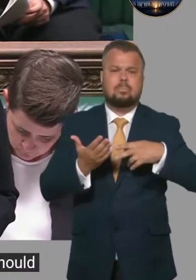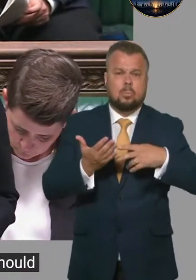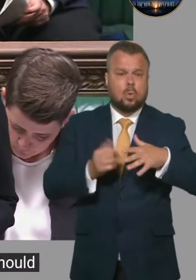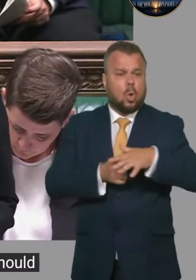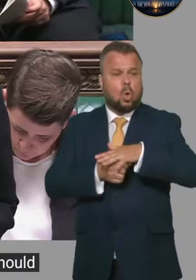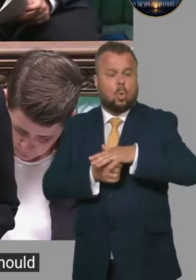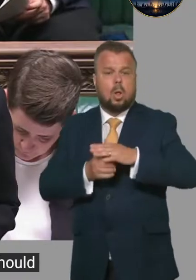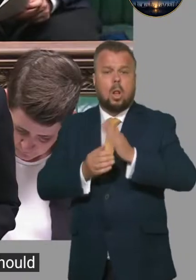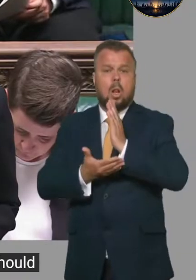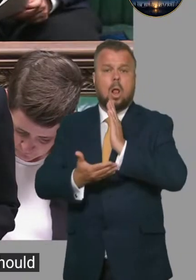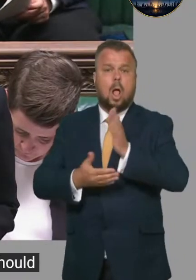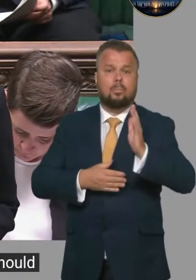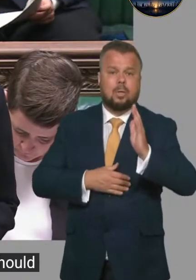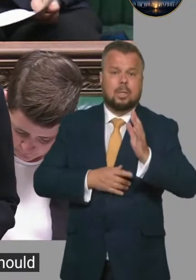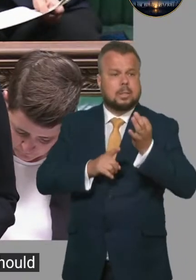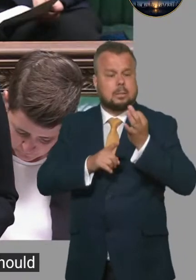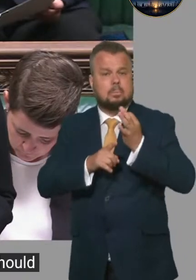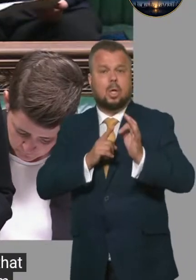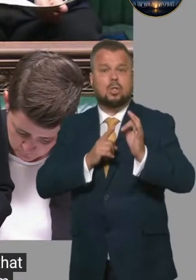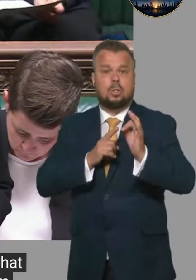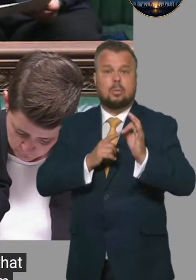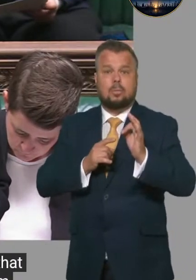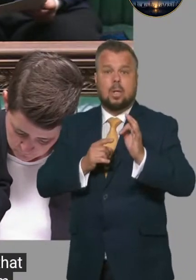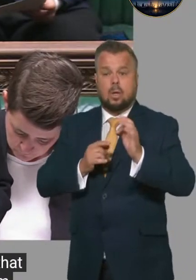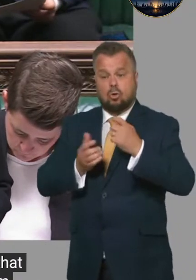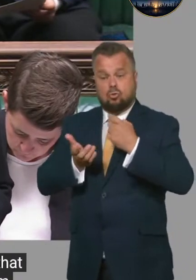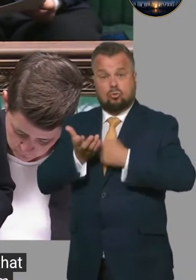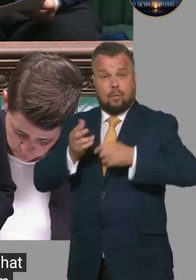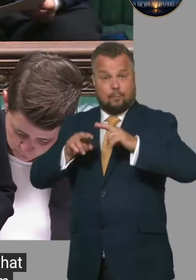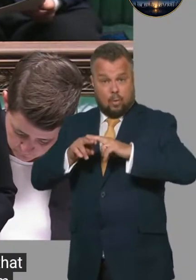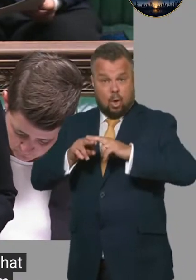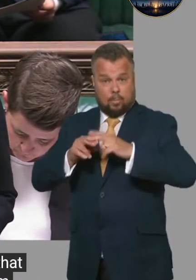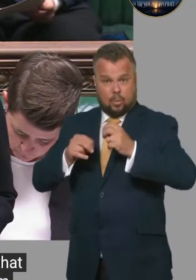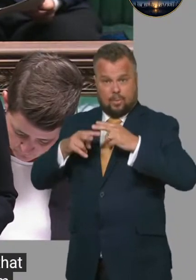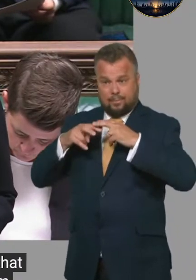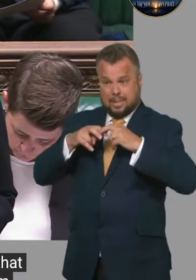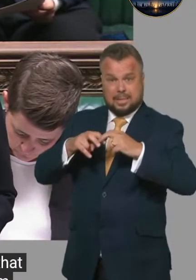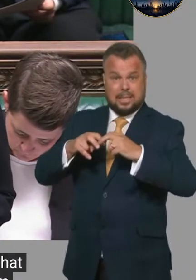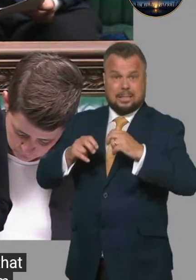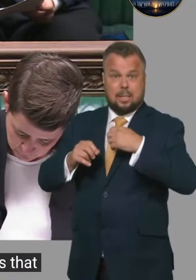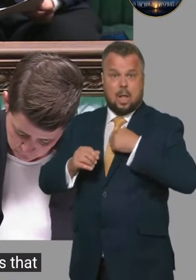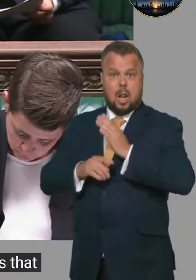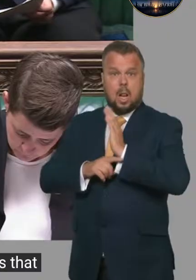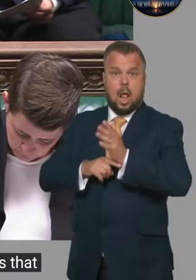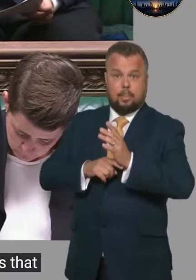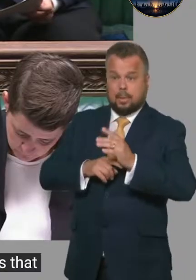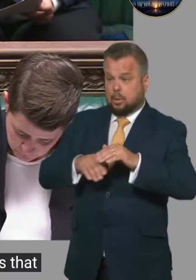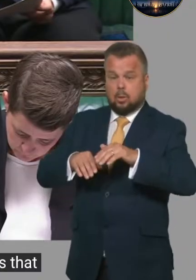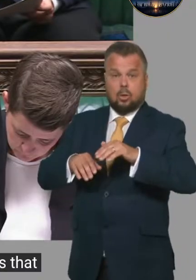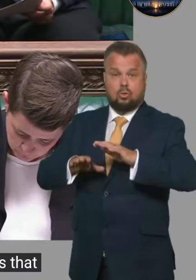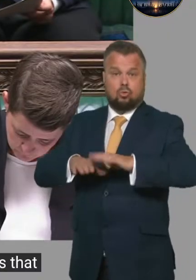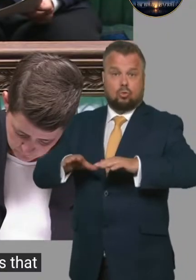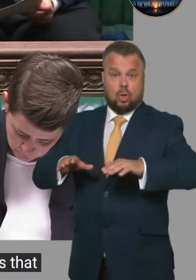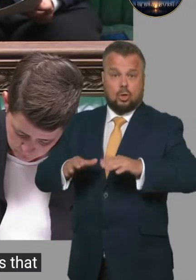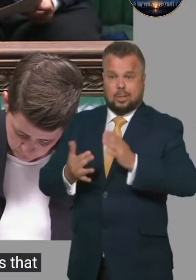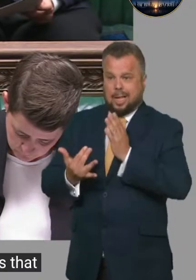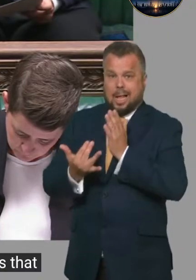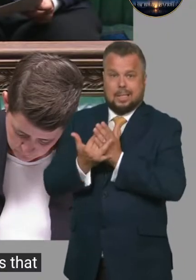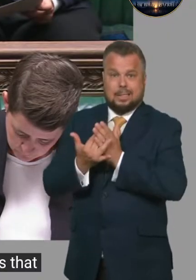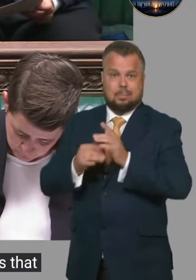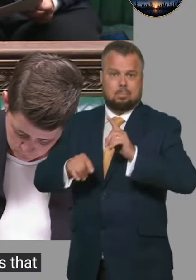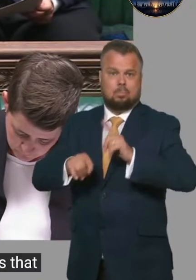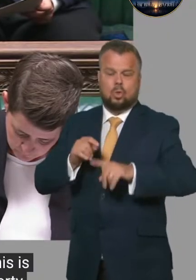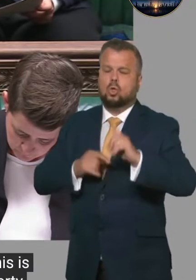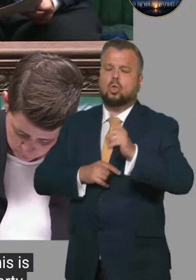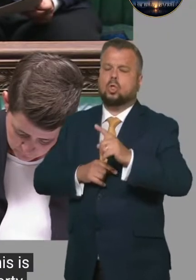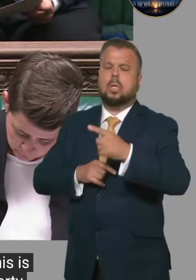is sadly characteristic of a party who, in my own local area, let back in a councillor who said that Nigerians should be